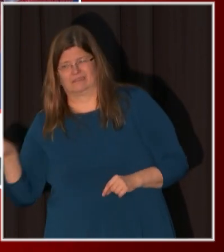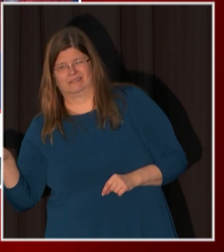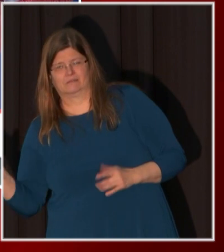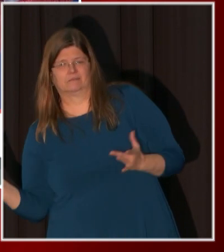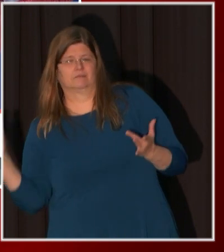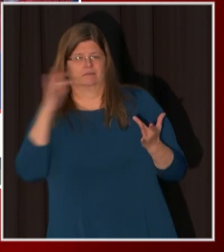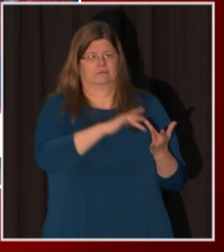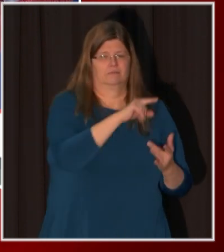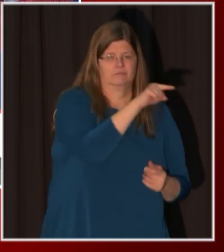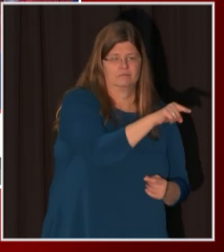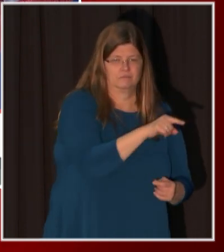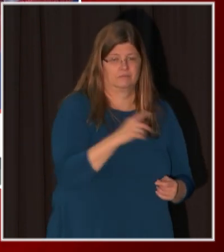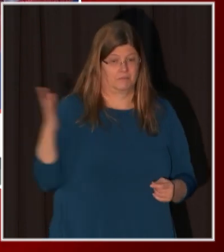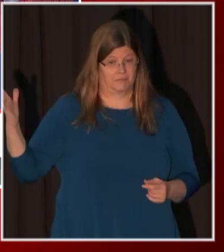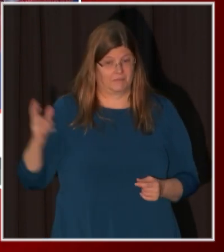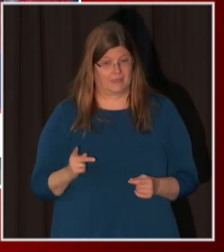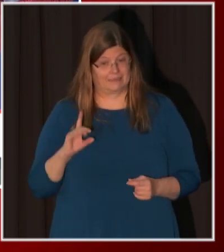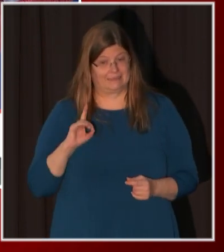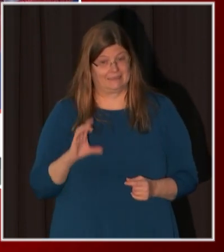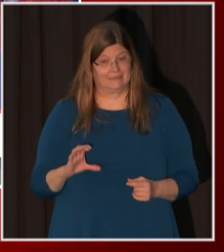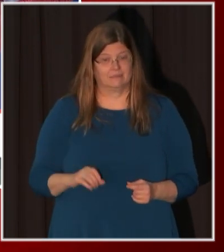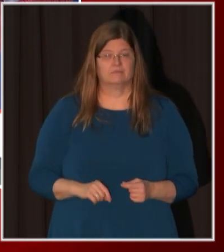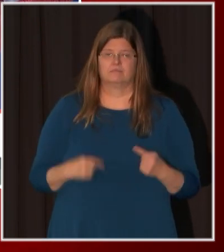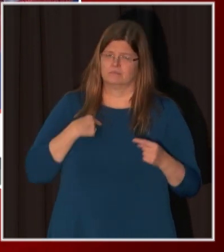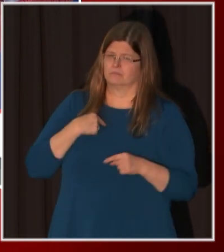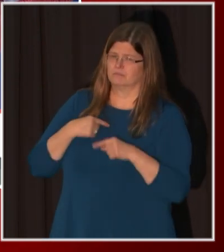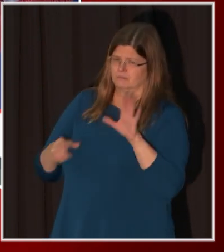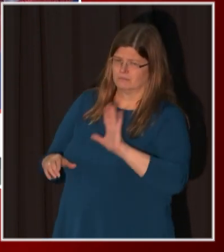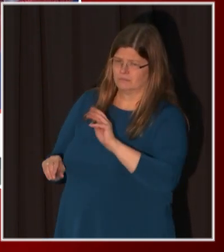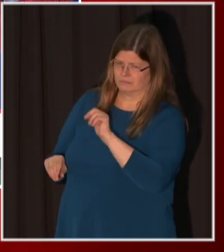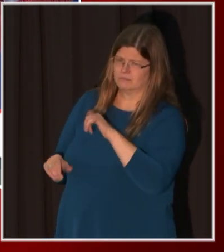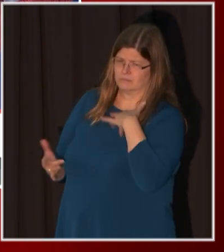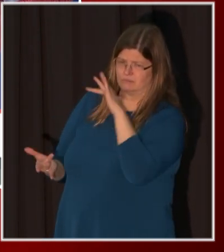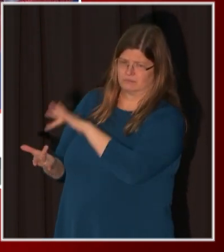and he lives, I think, in 2 places.